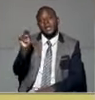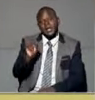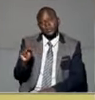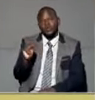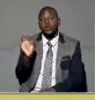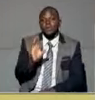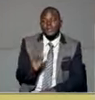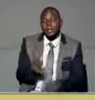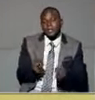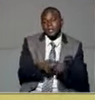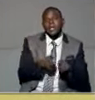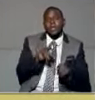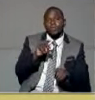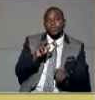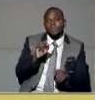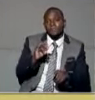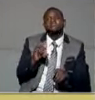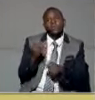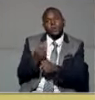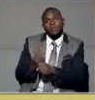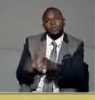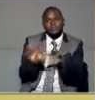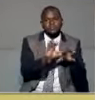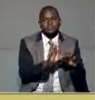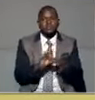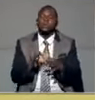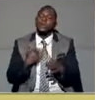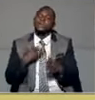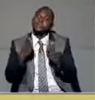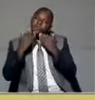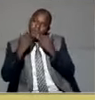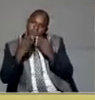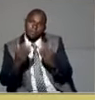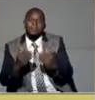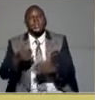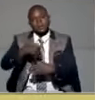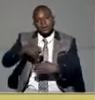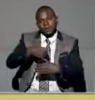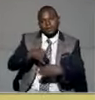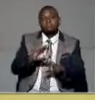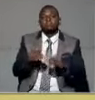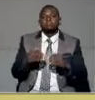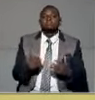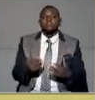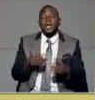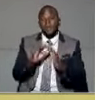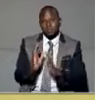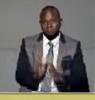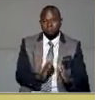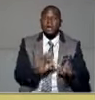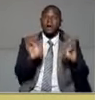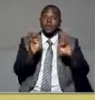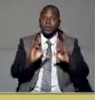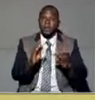and a provincial committee, but they are working together, and we want to thank all those who have been involved. The arrangements are ready